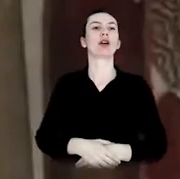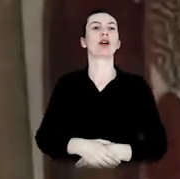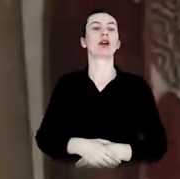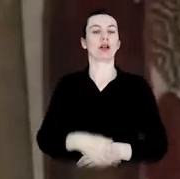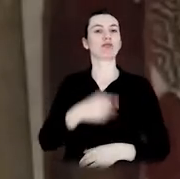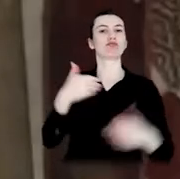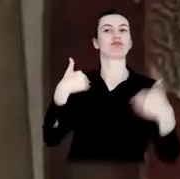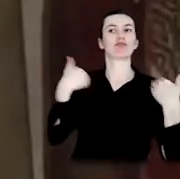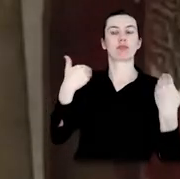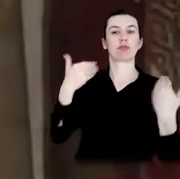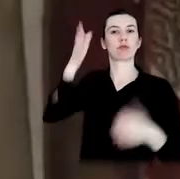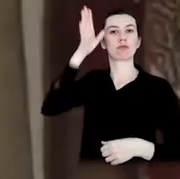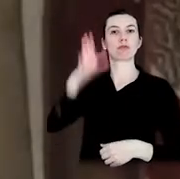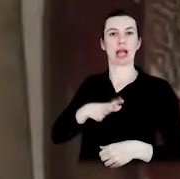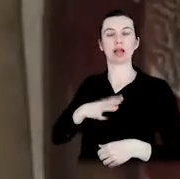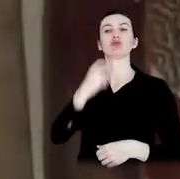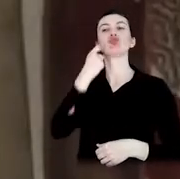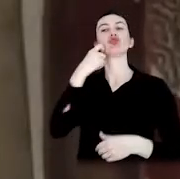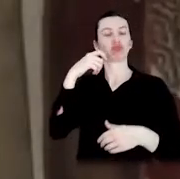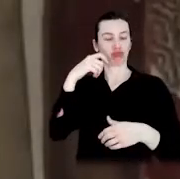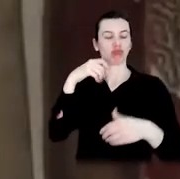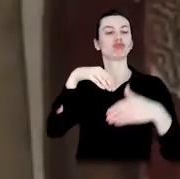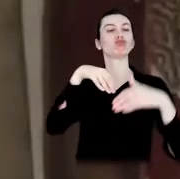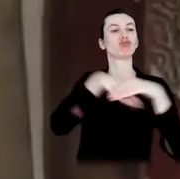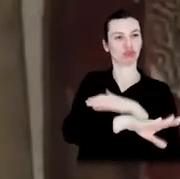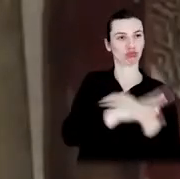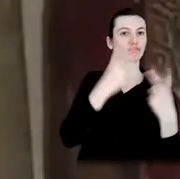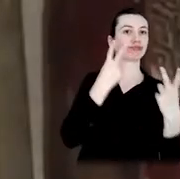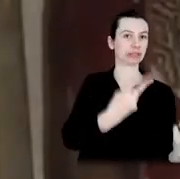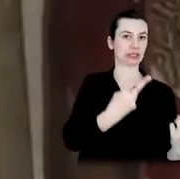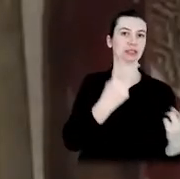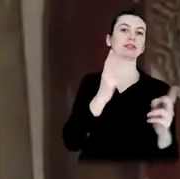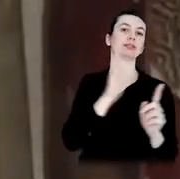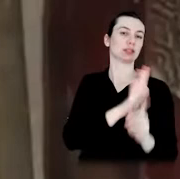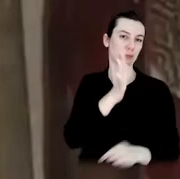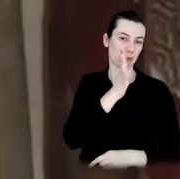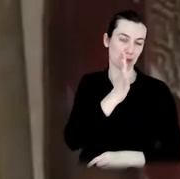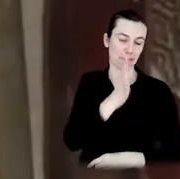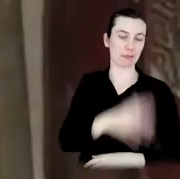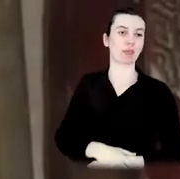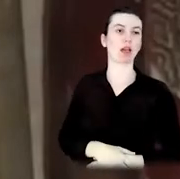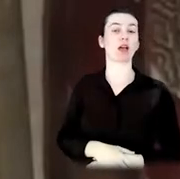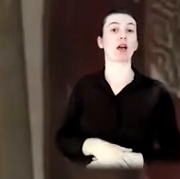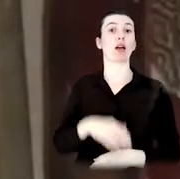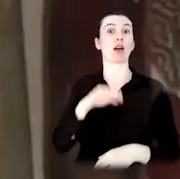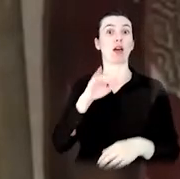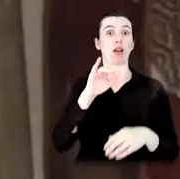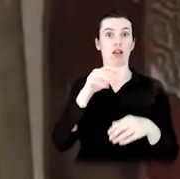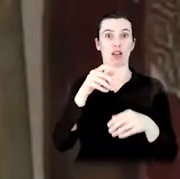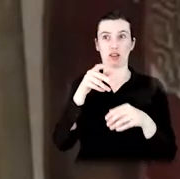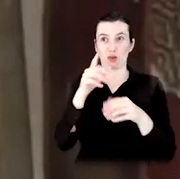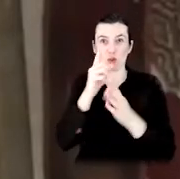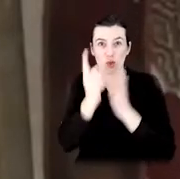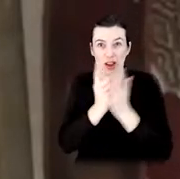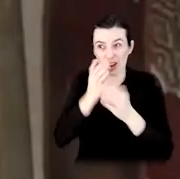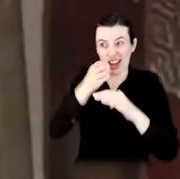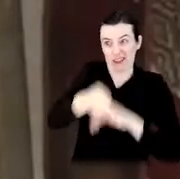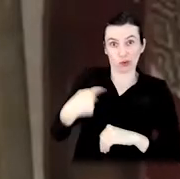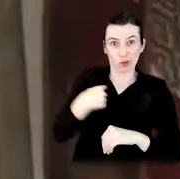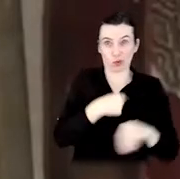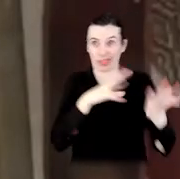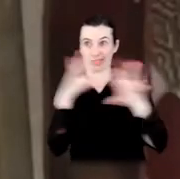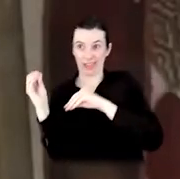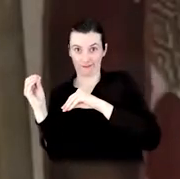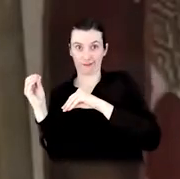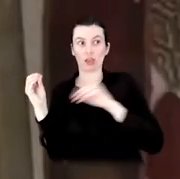it was a young man who had gone in to visit his mom about an hour after we'd left.